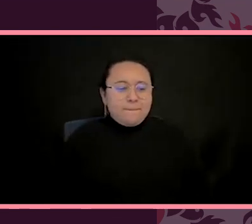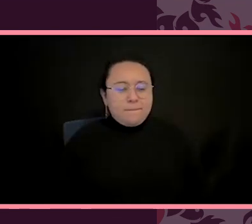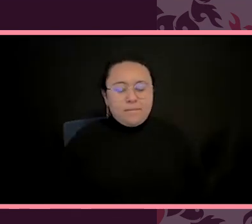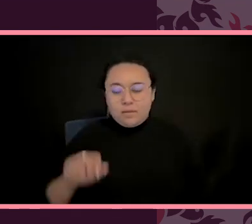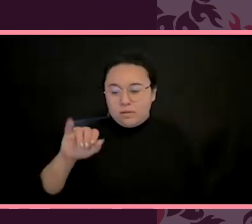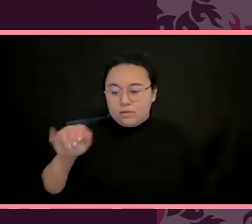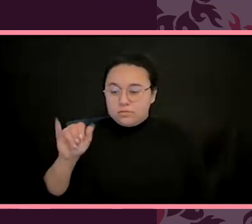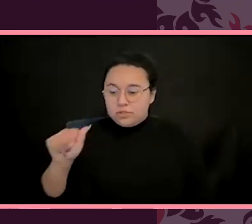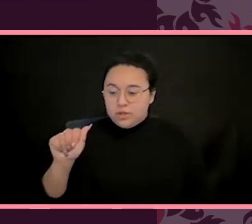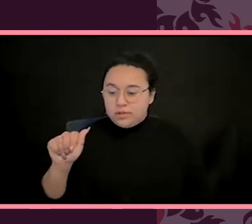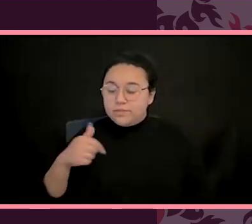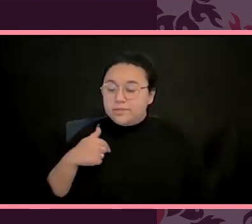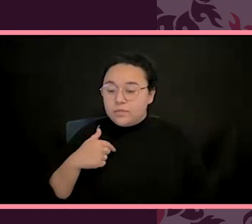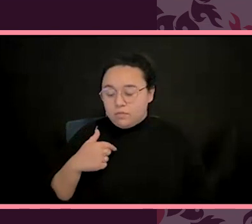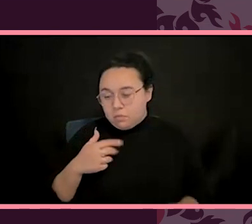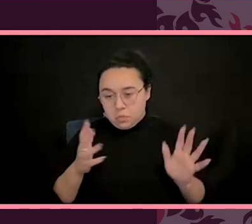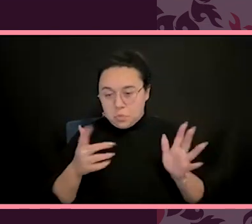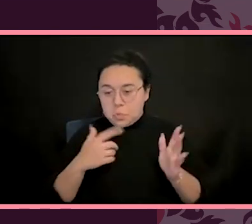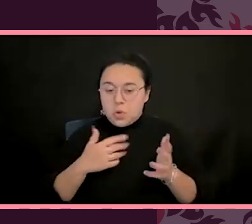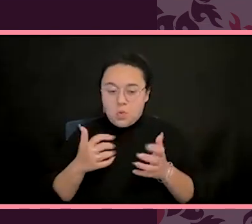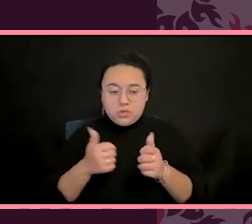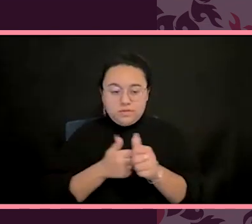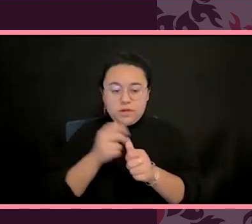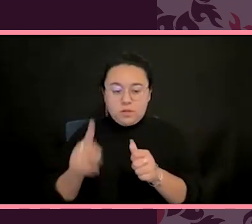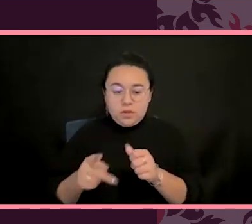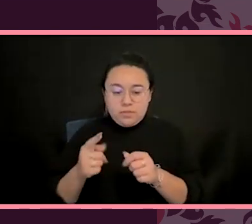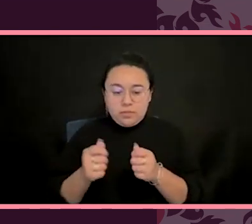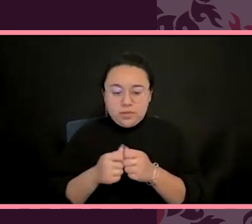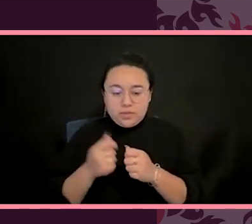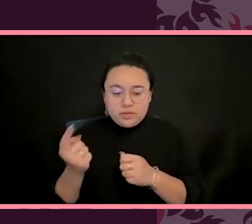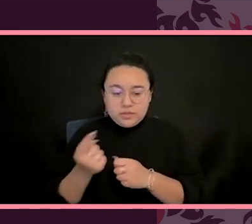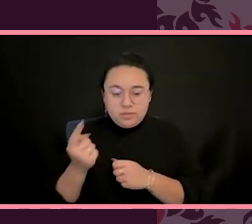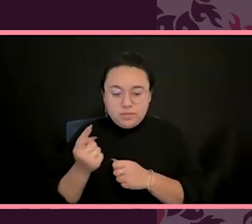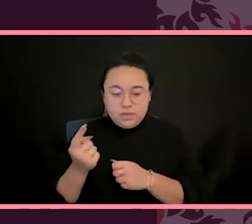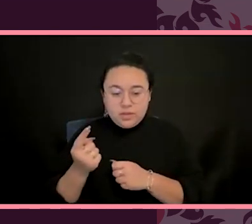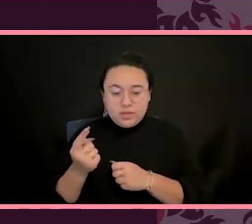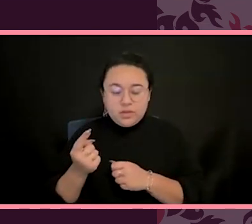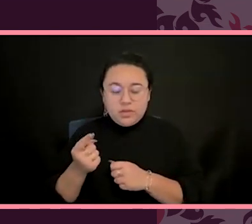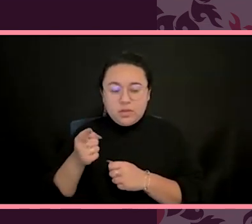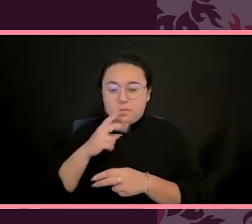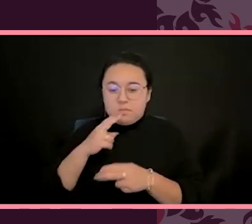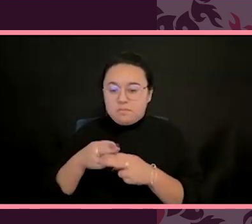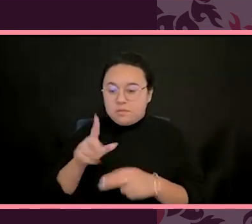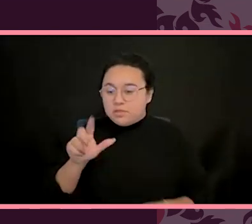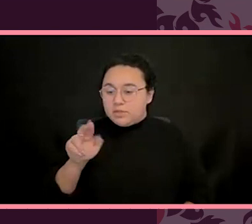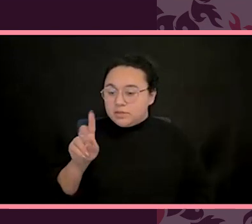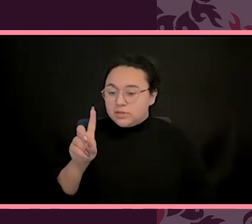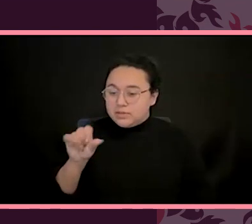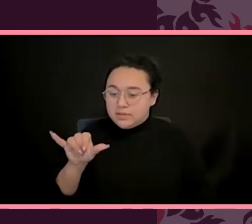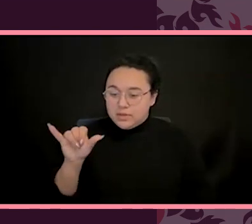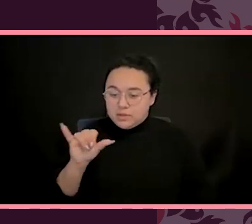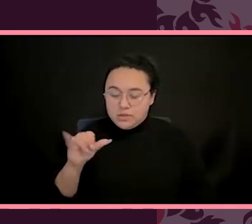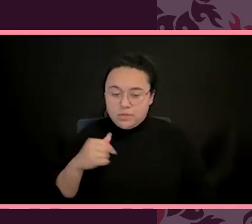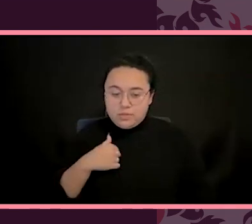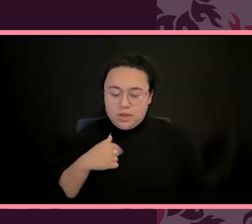This is Jaya, and I just wanted to follow up with something you were naming, Lindsey, and I think I'm also just sort